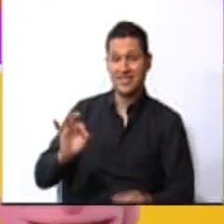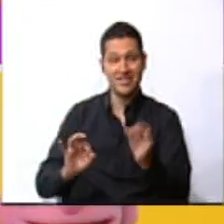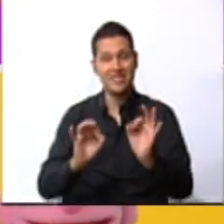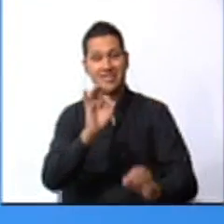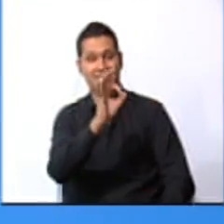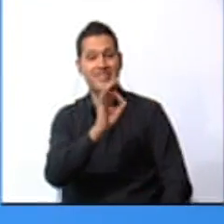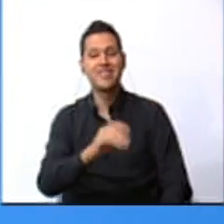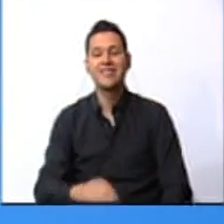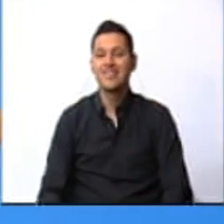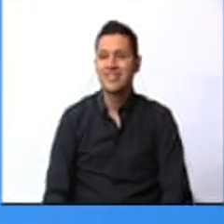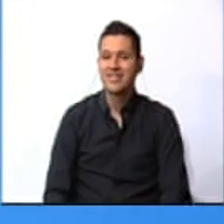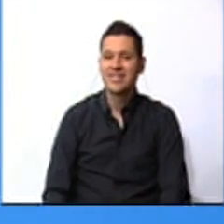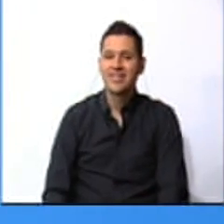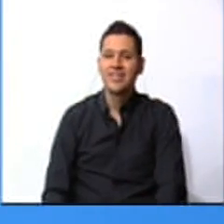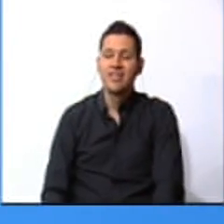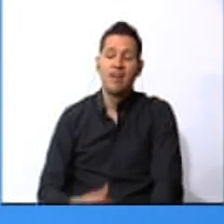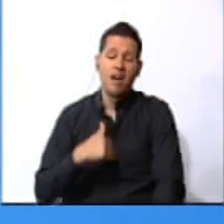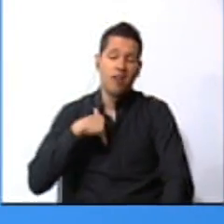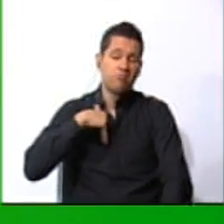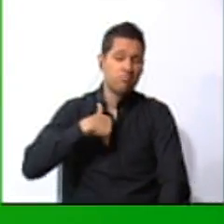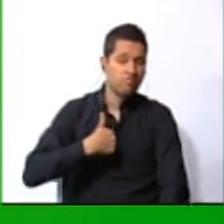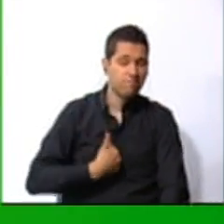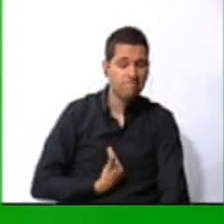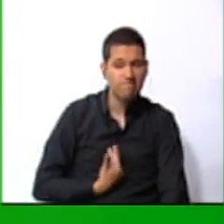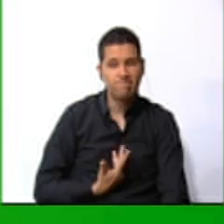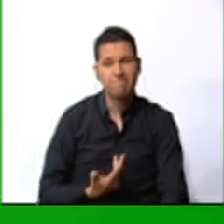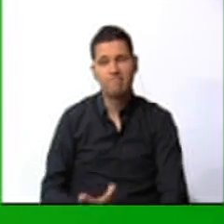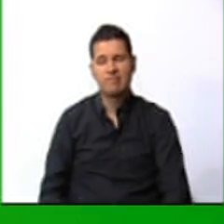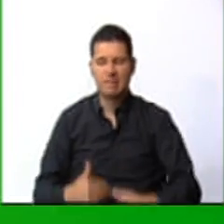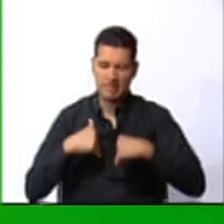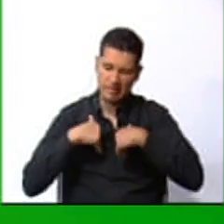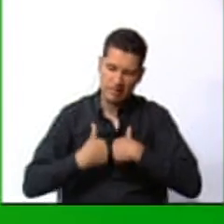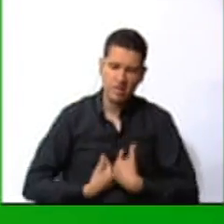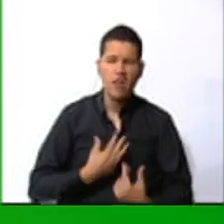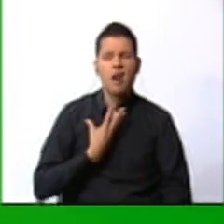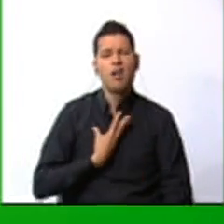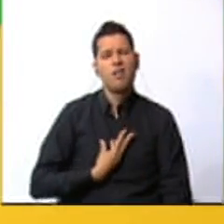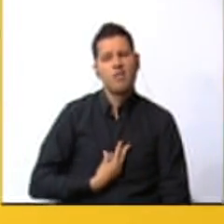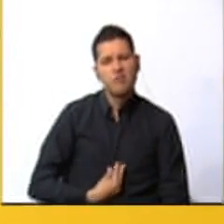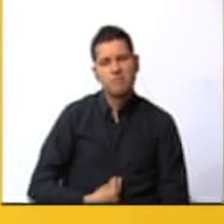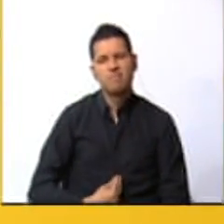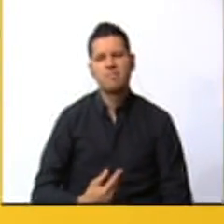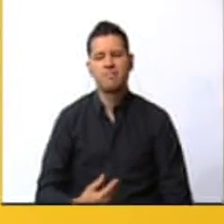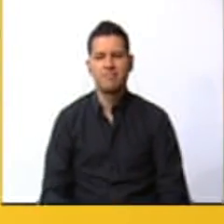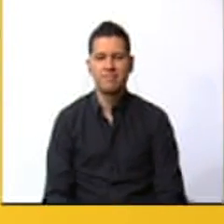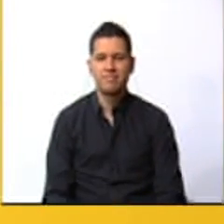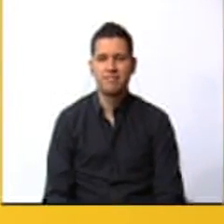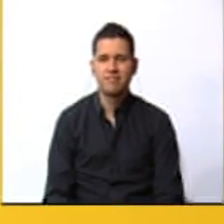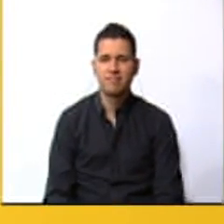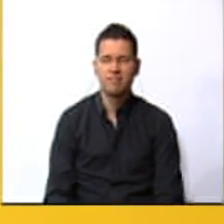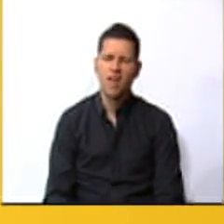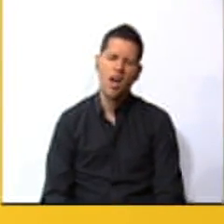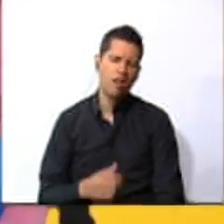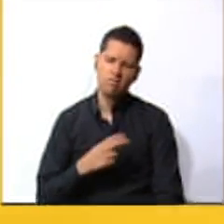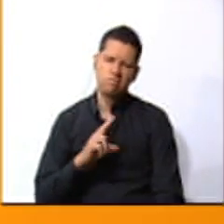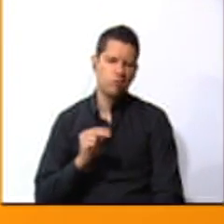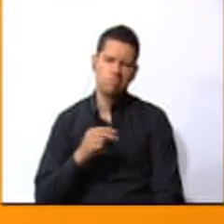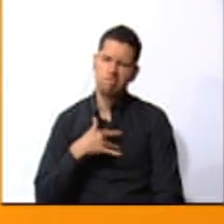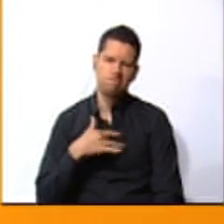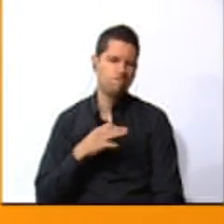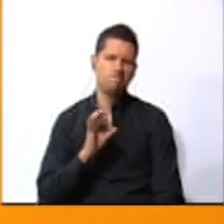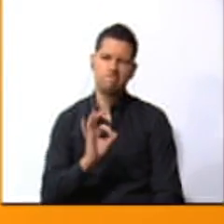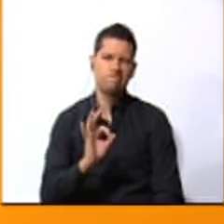are you? I'm tired. I'm hungry. I'm not so